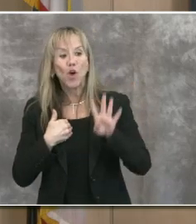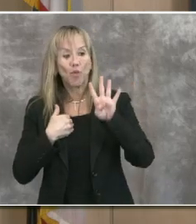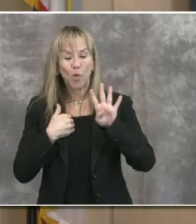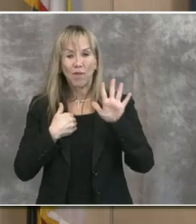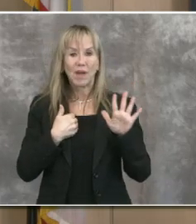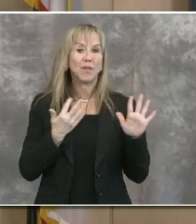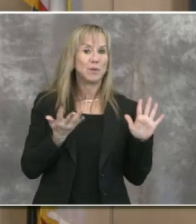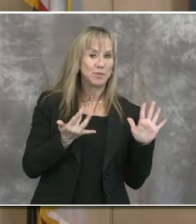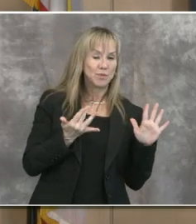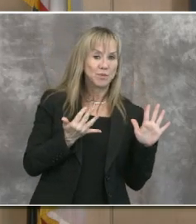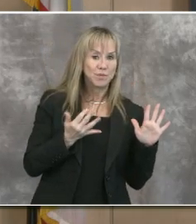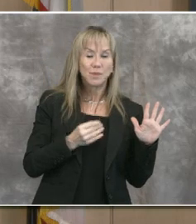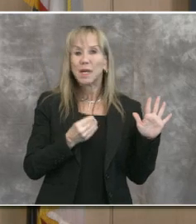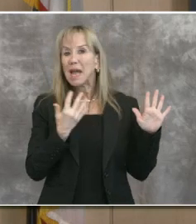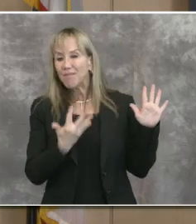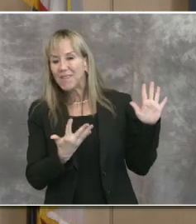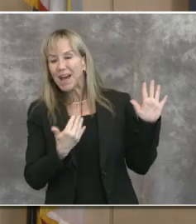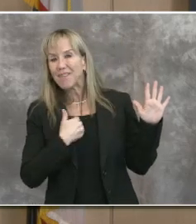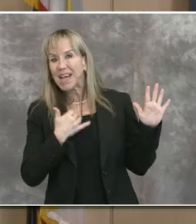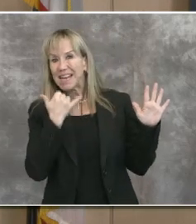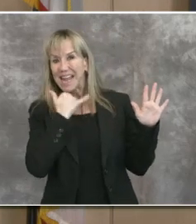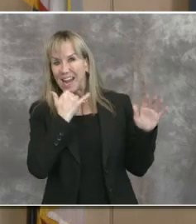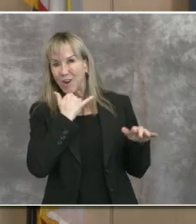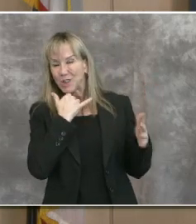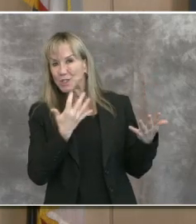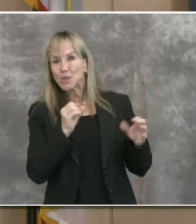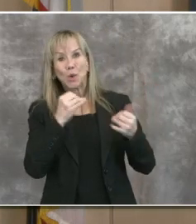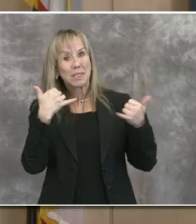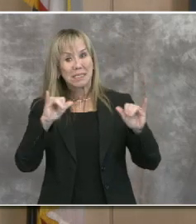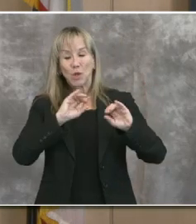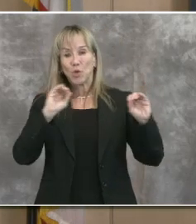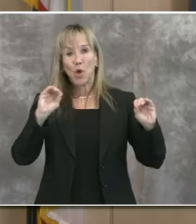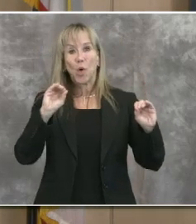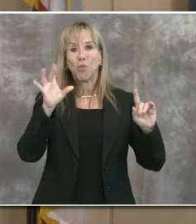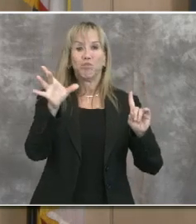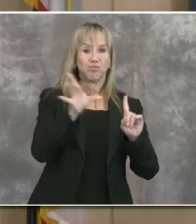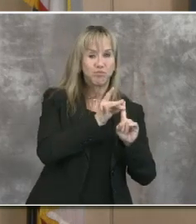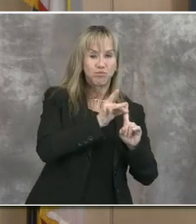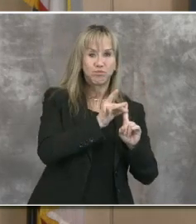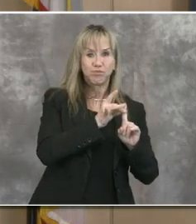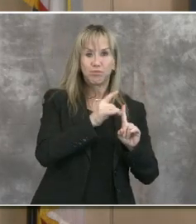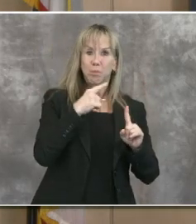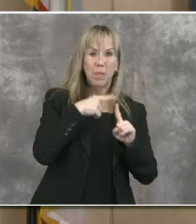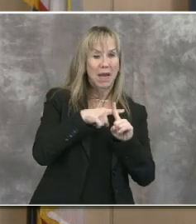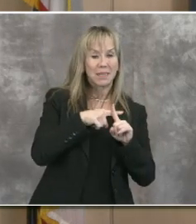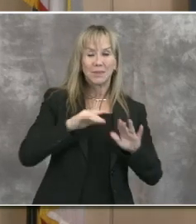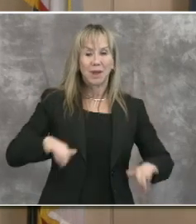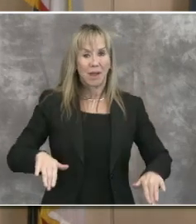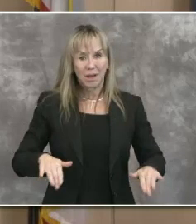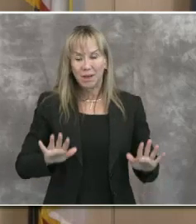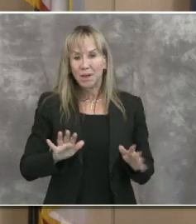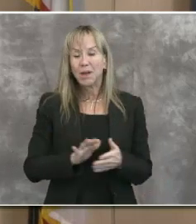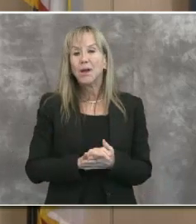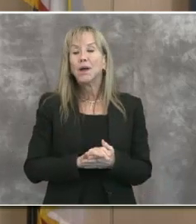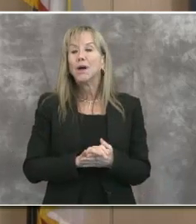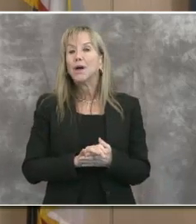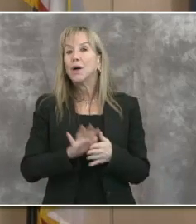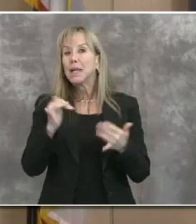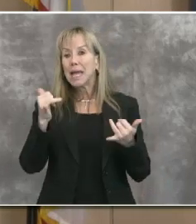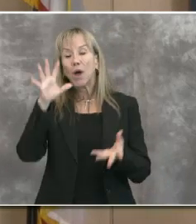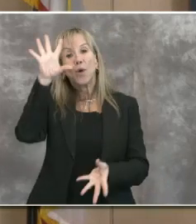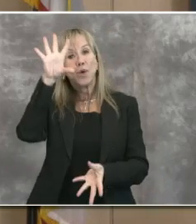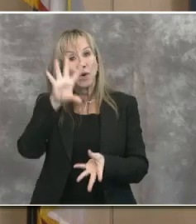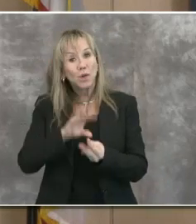are pending, and 5 that had errors and need to be redone. So still no positive tests at the convention center. As it relates to the total